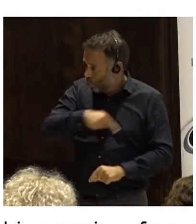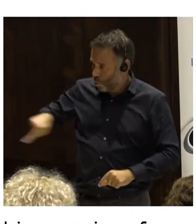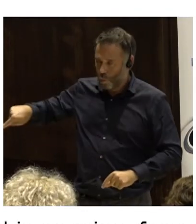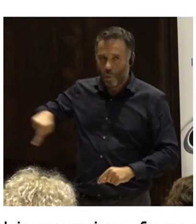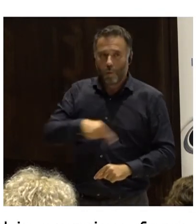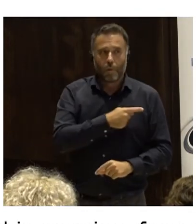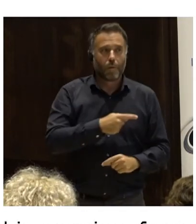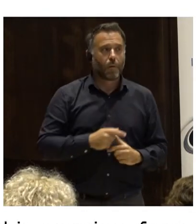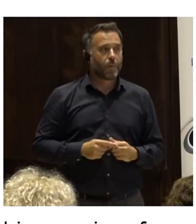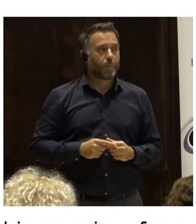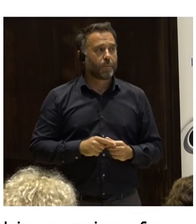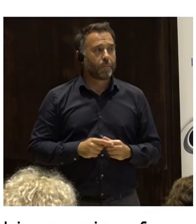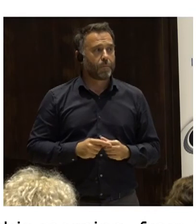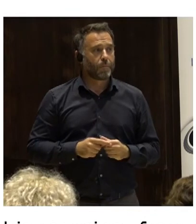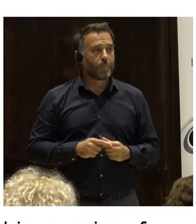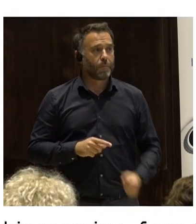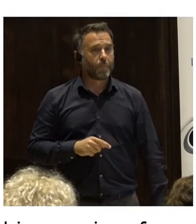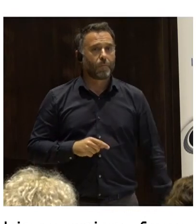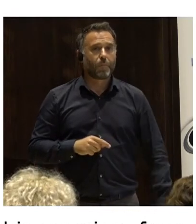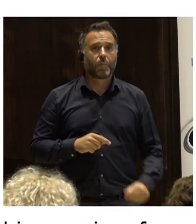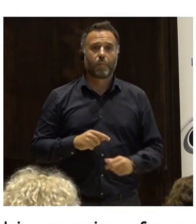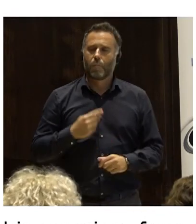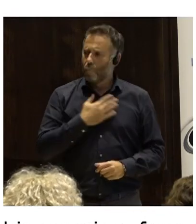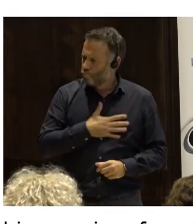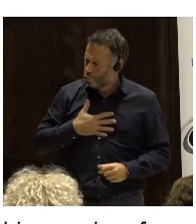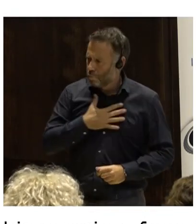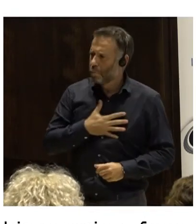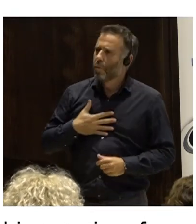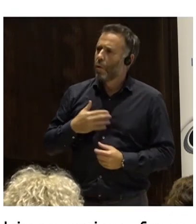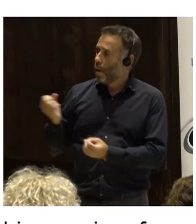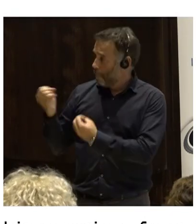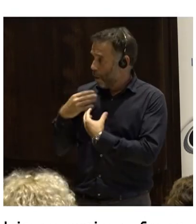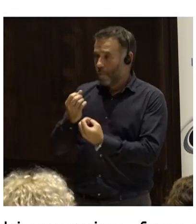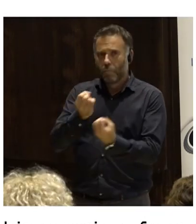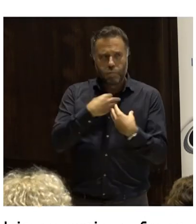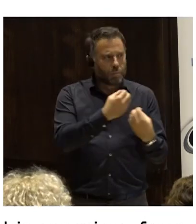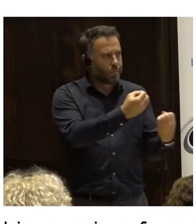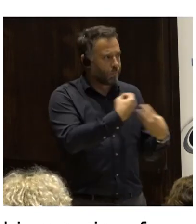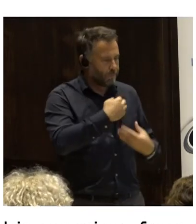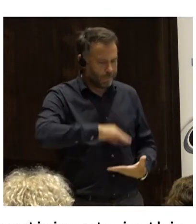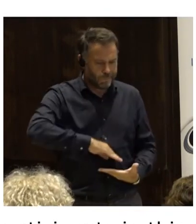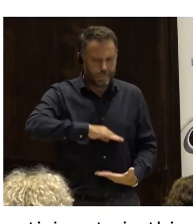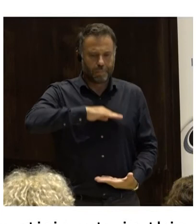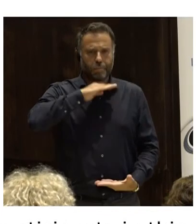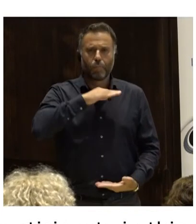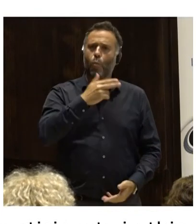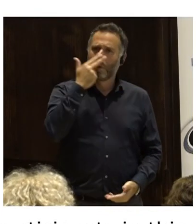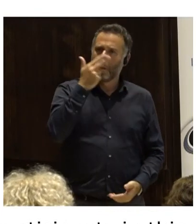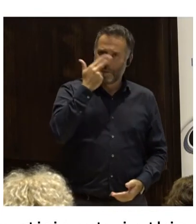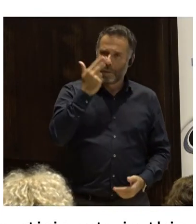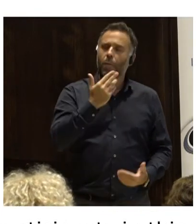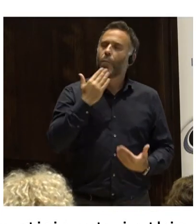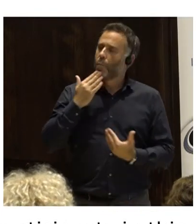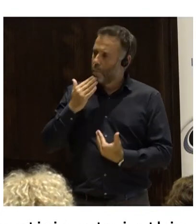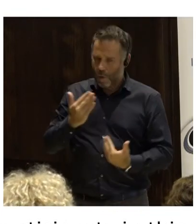they have provided us with very interesting information, and they have been enthusiastic in participating in this